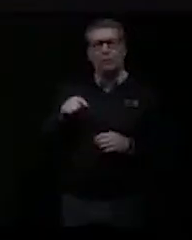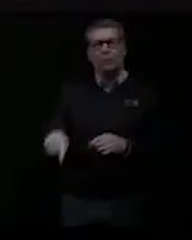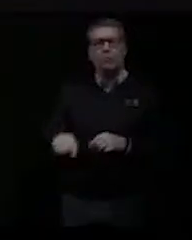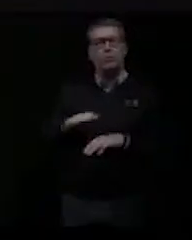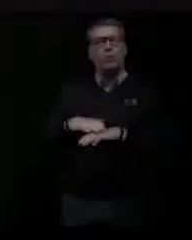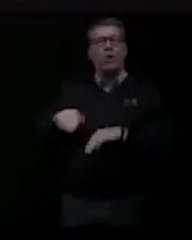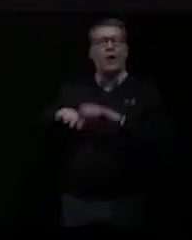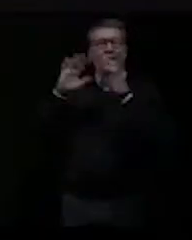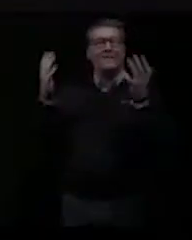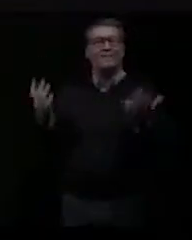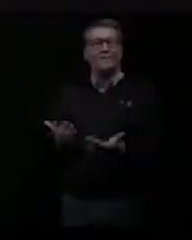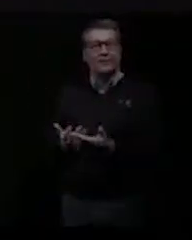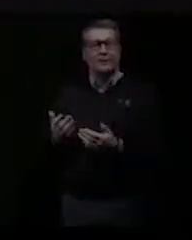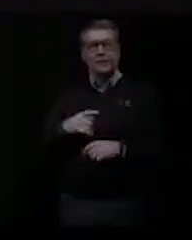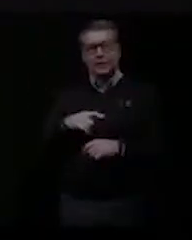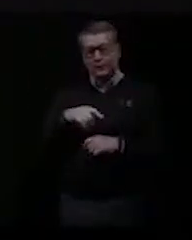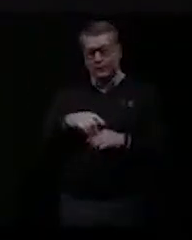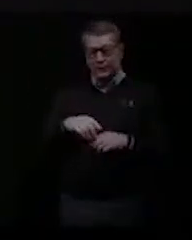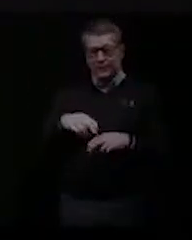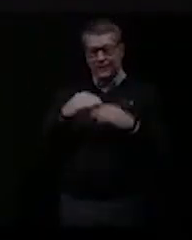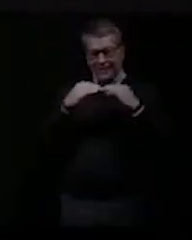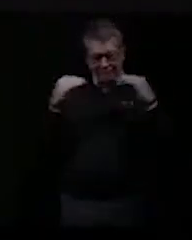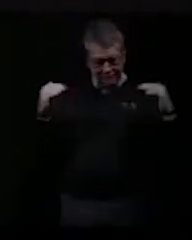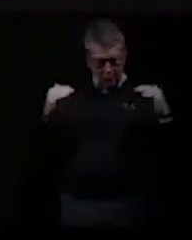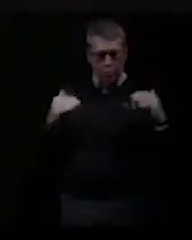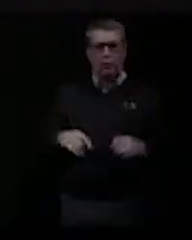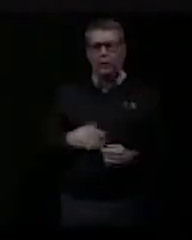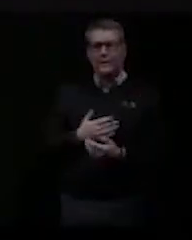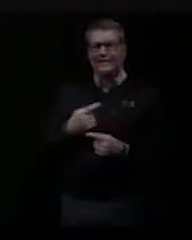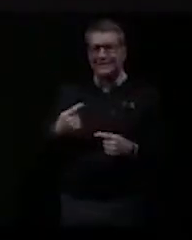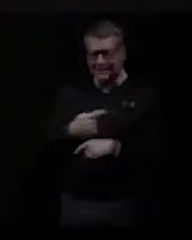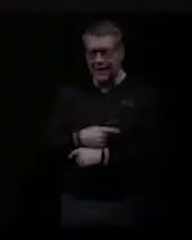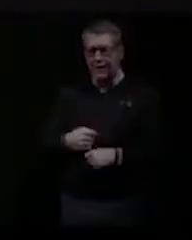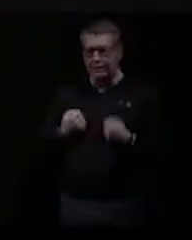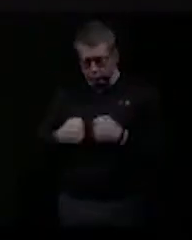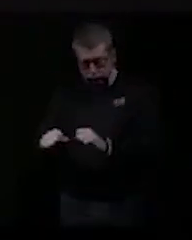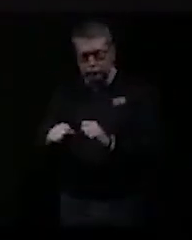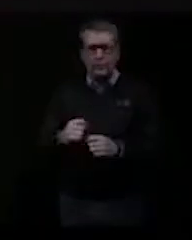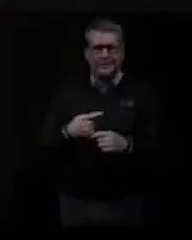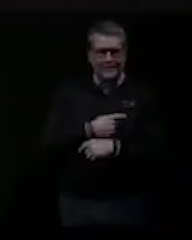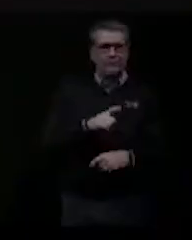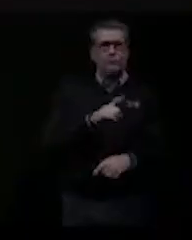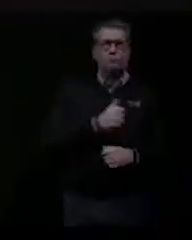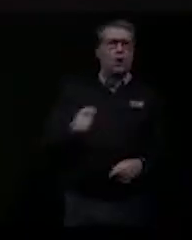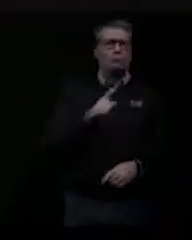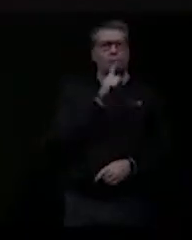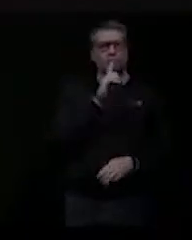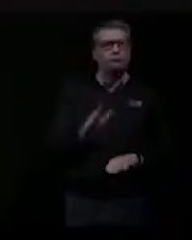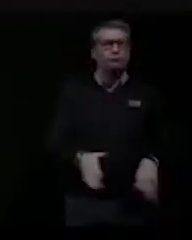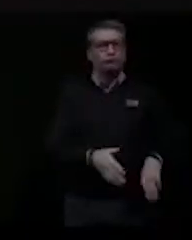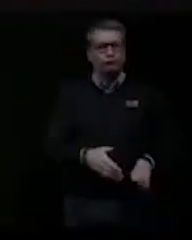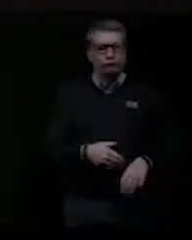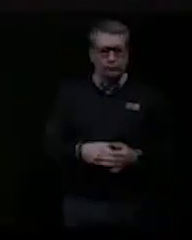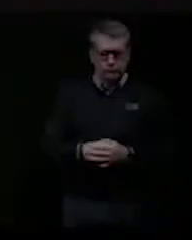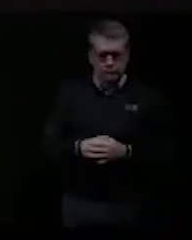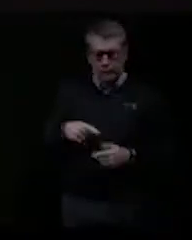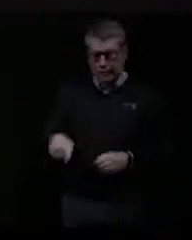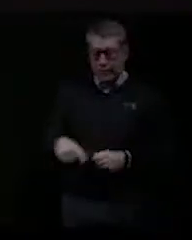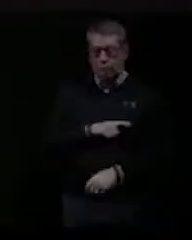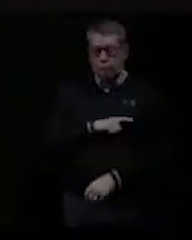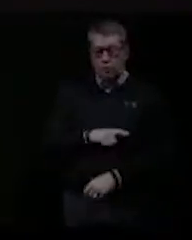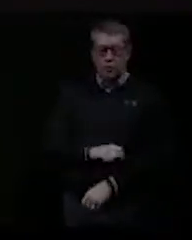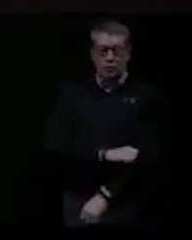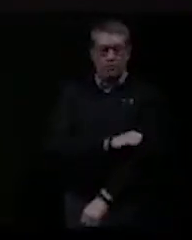level to individuals and movements that are too often silenced. What makes Mary Lawlor's voice particularly